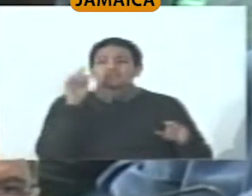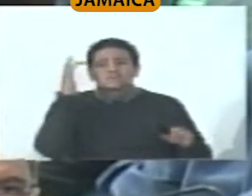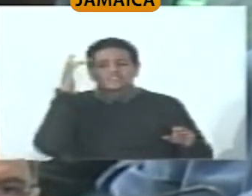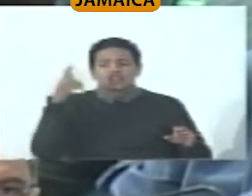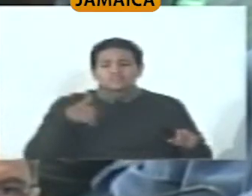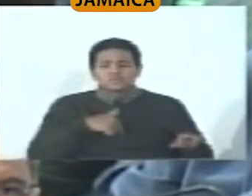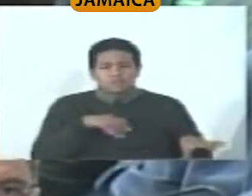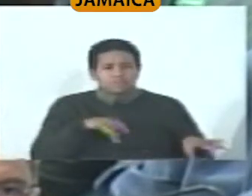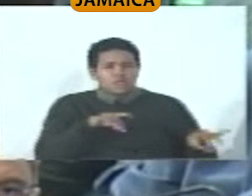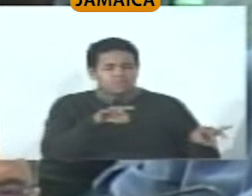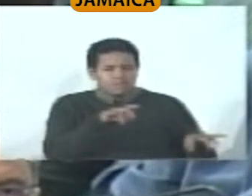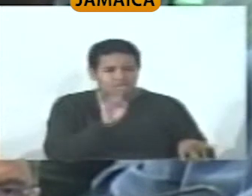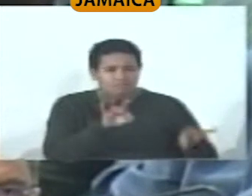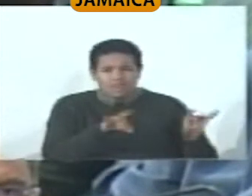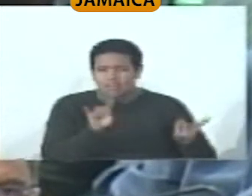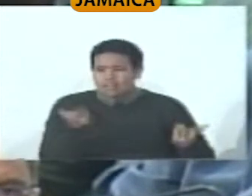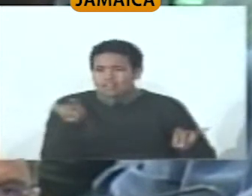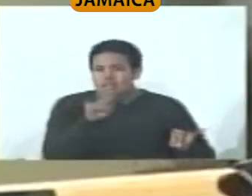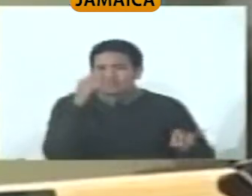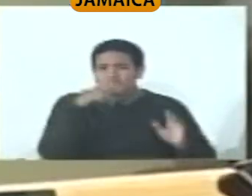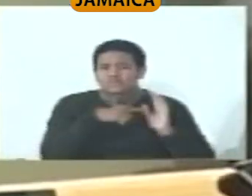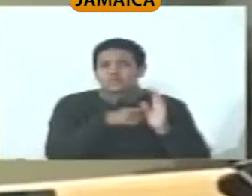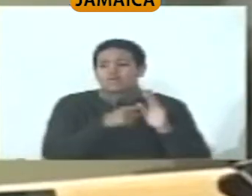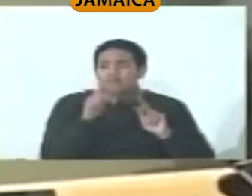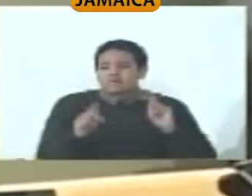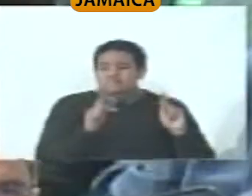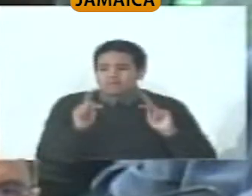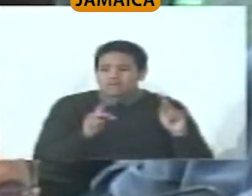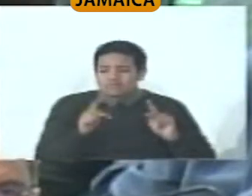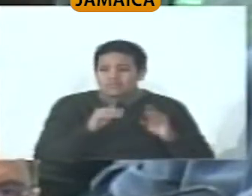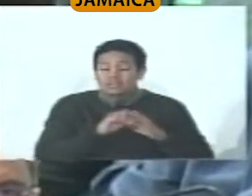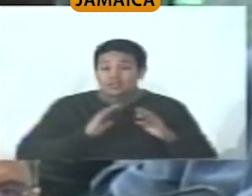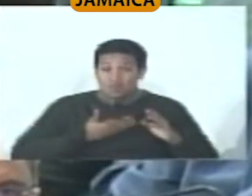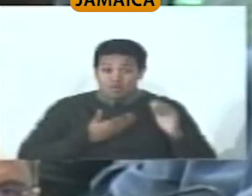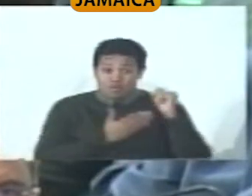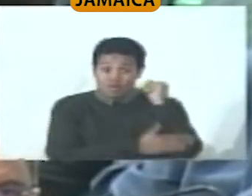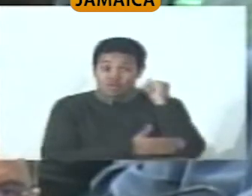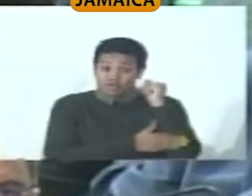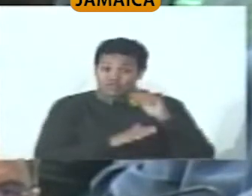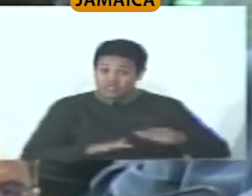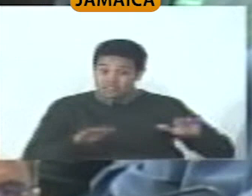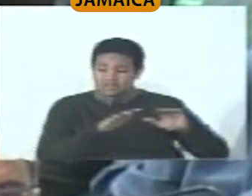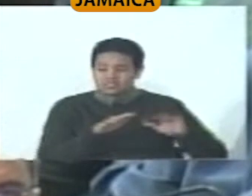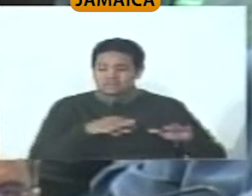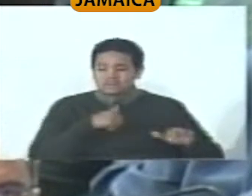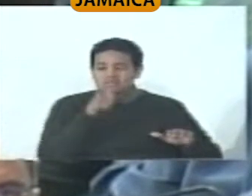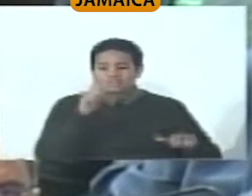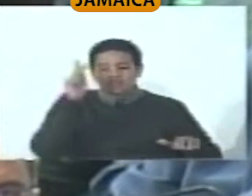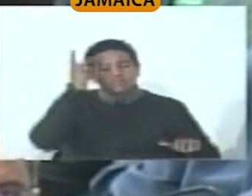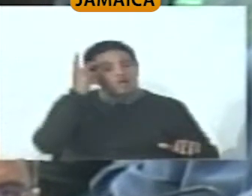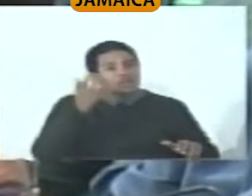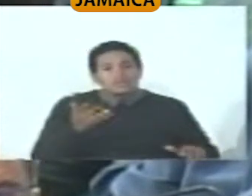we are picking up shows that there are persons in our state, and I'm not saying that this is any political thing,